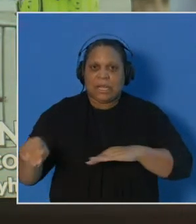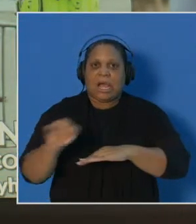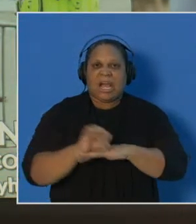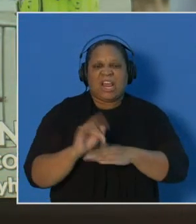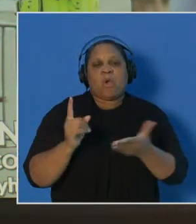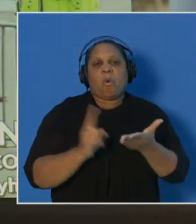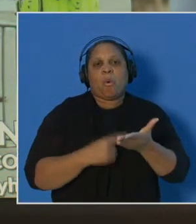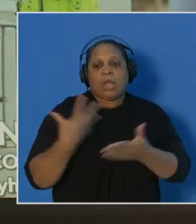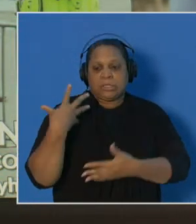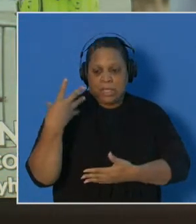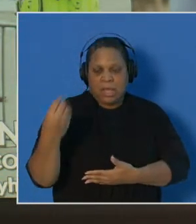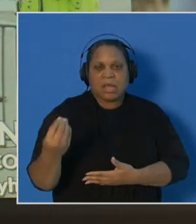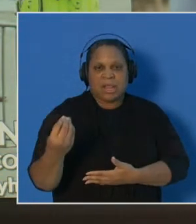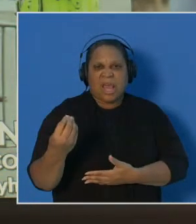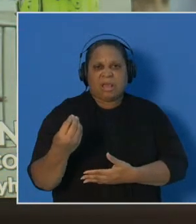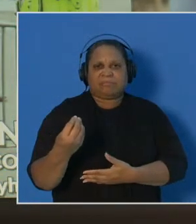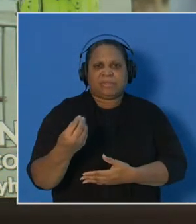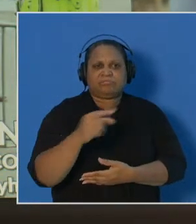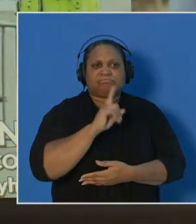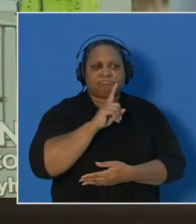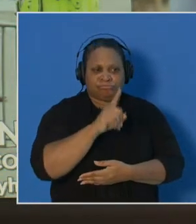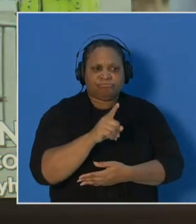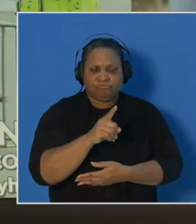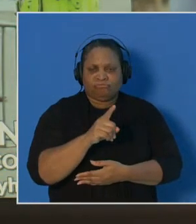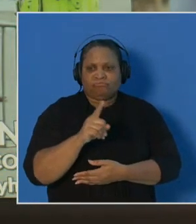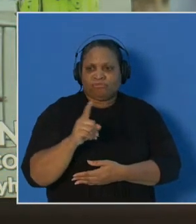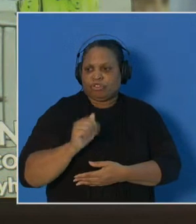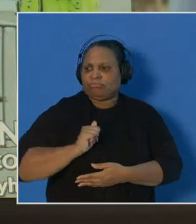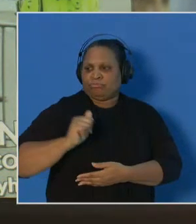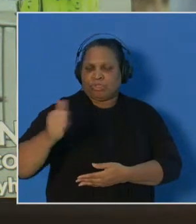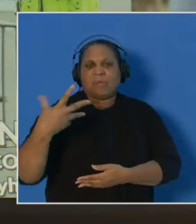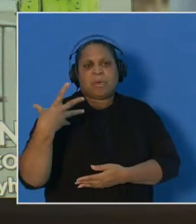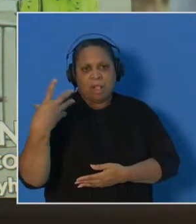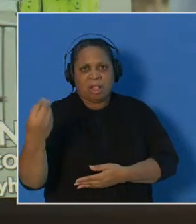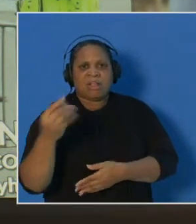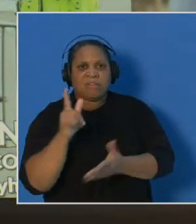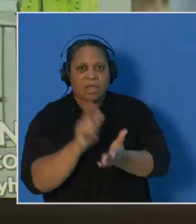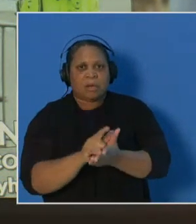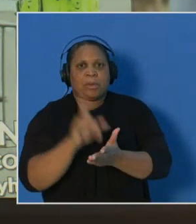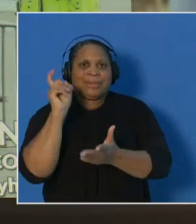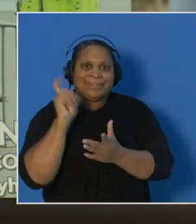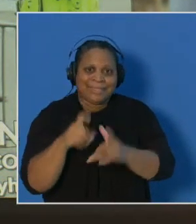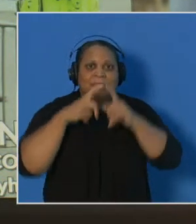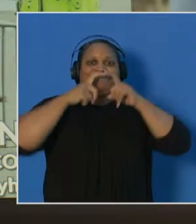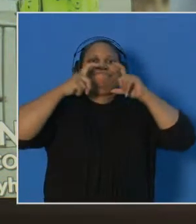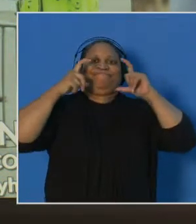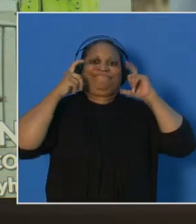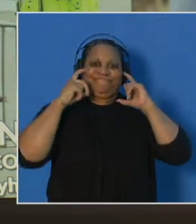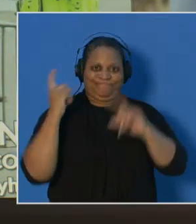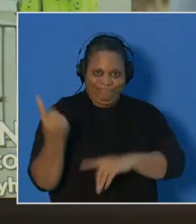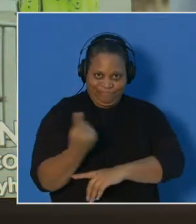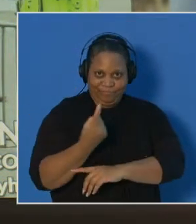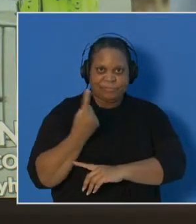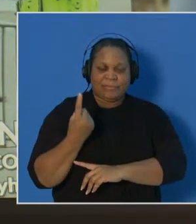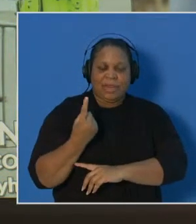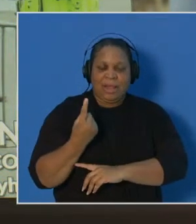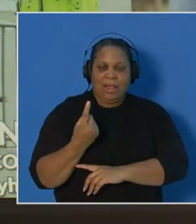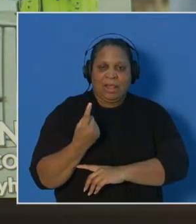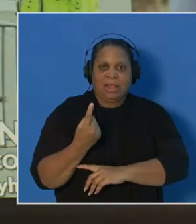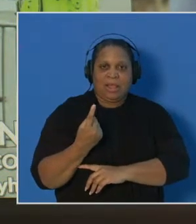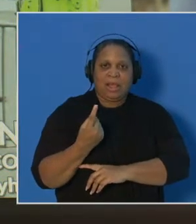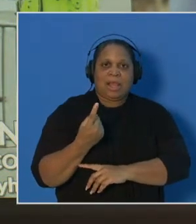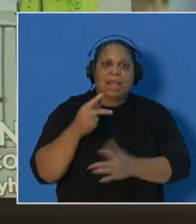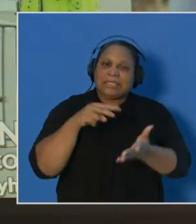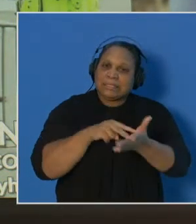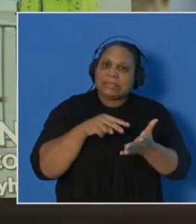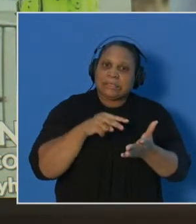the airport and are securing their ground support, face masks must still be worn. In addition, the standard requirement